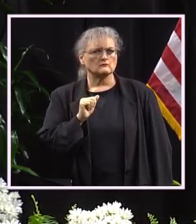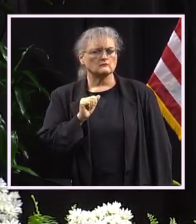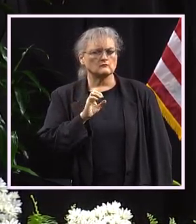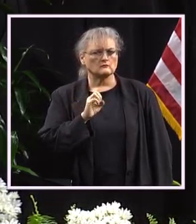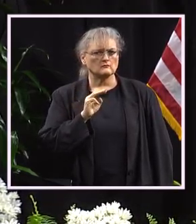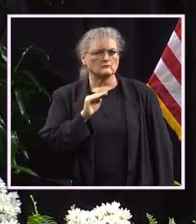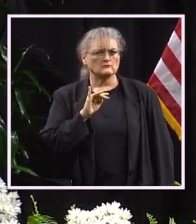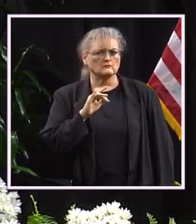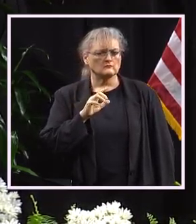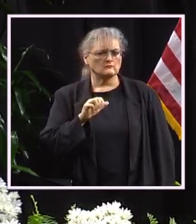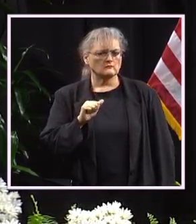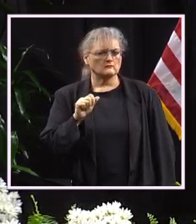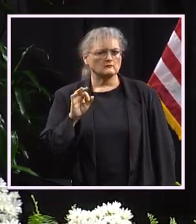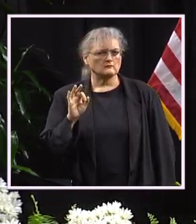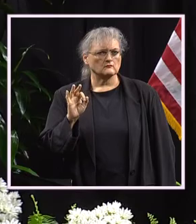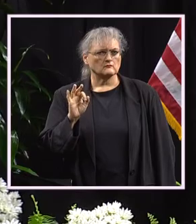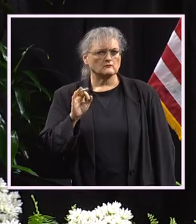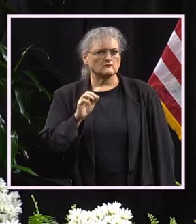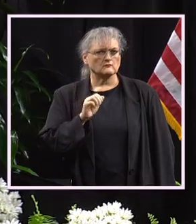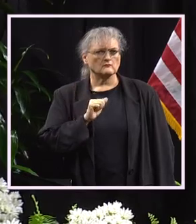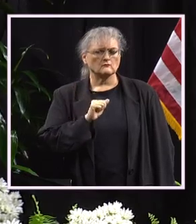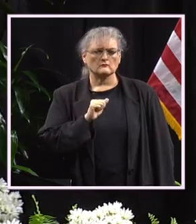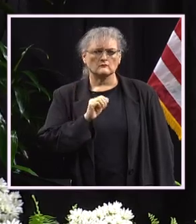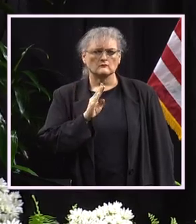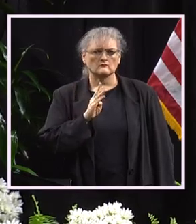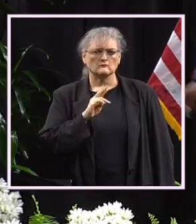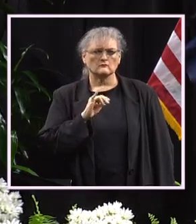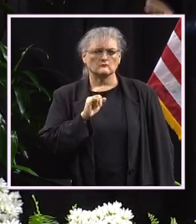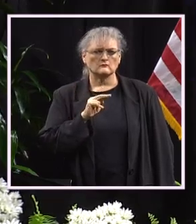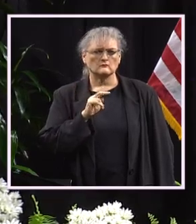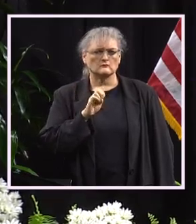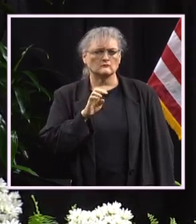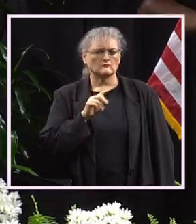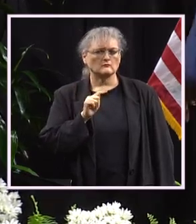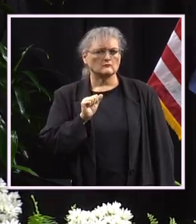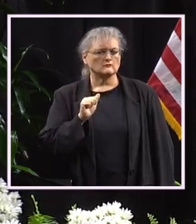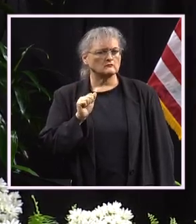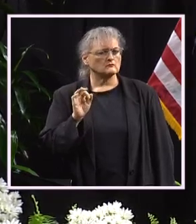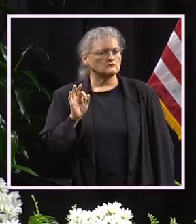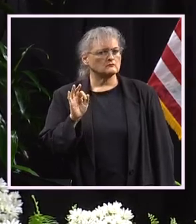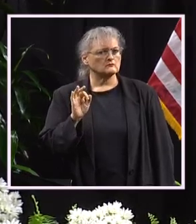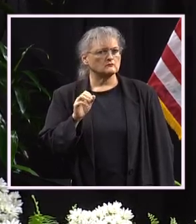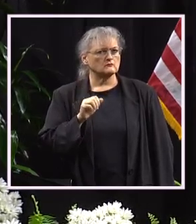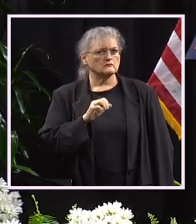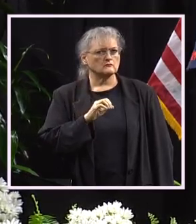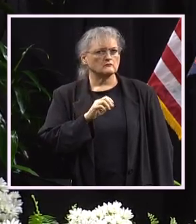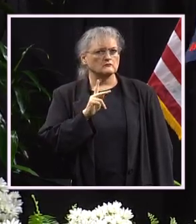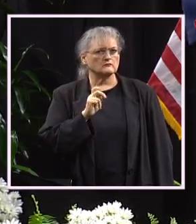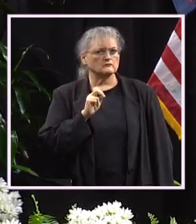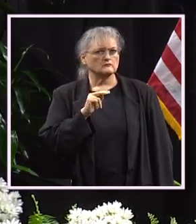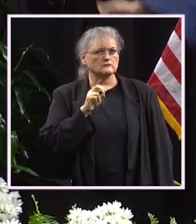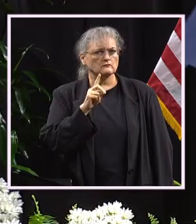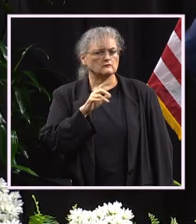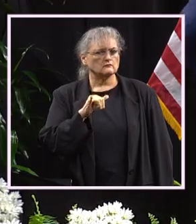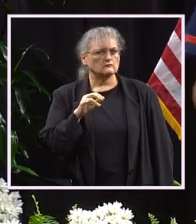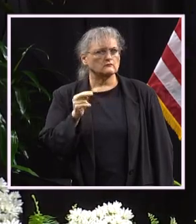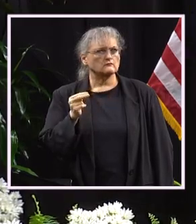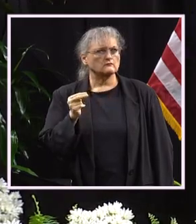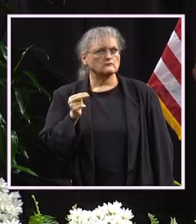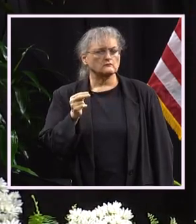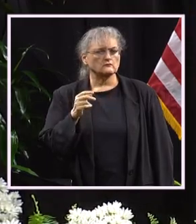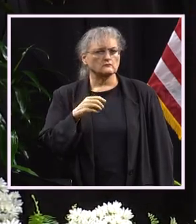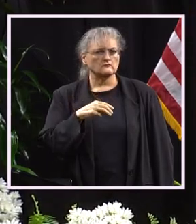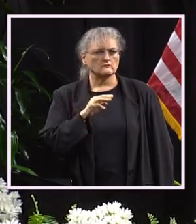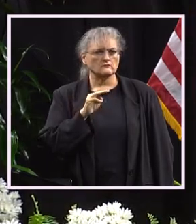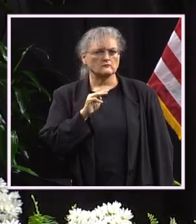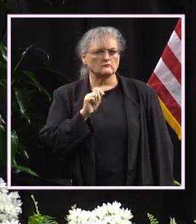Emily Flores, magna cum laude. Jeanette Gina Morgan, cum laude. Kennedy A. Hodge.